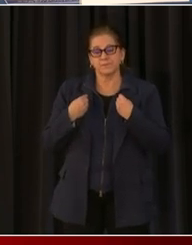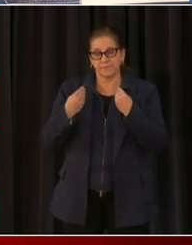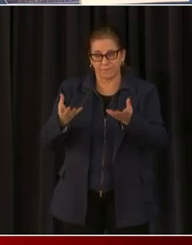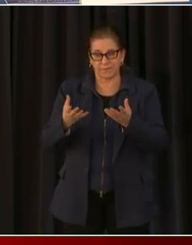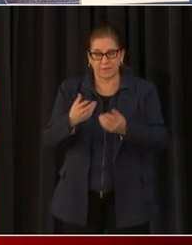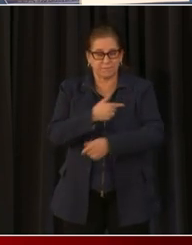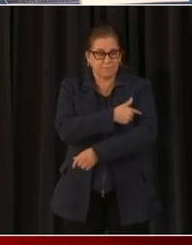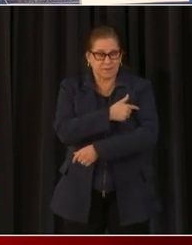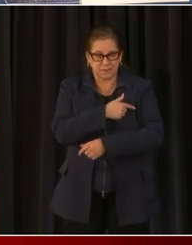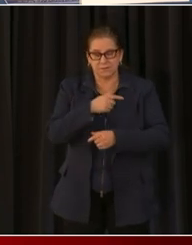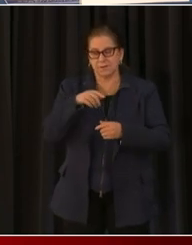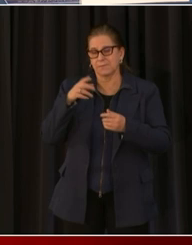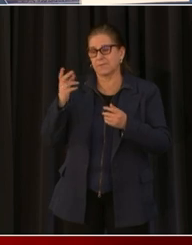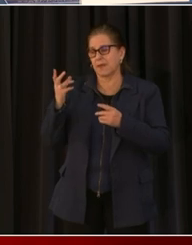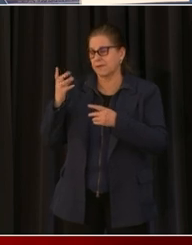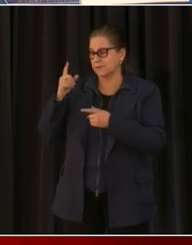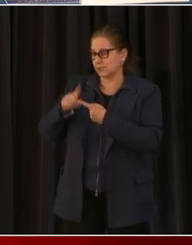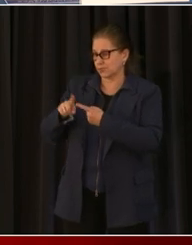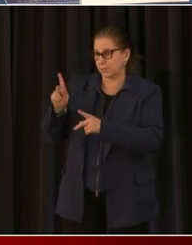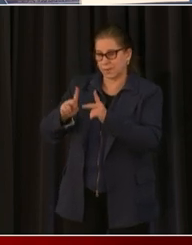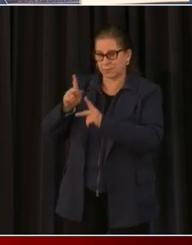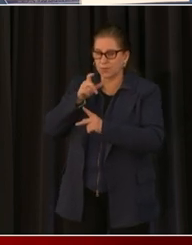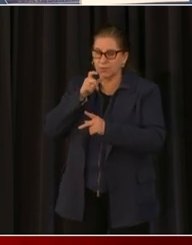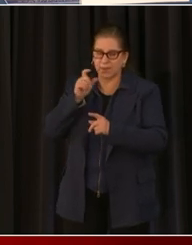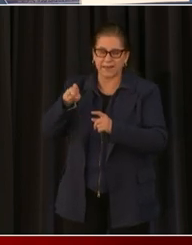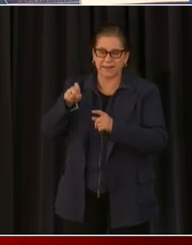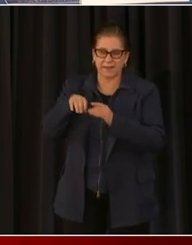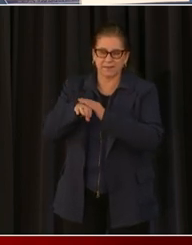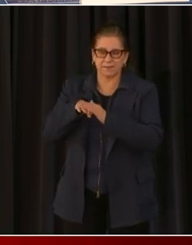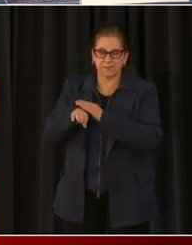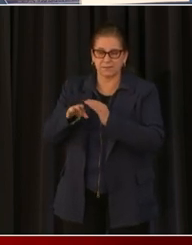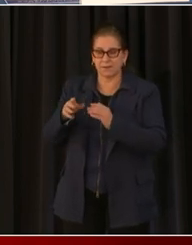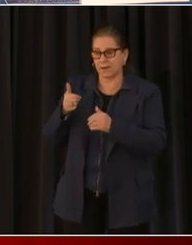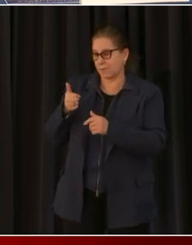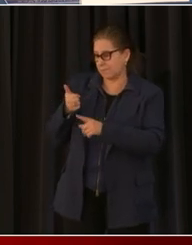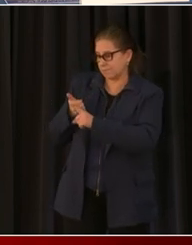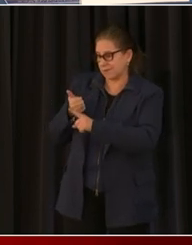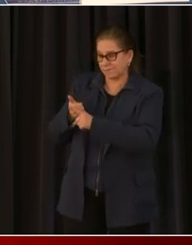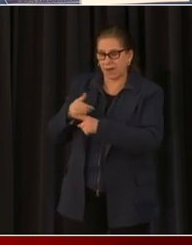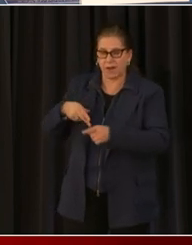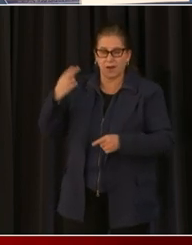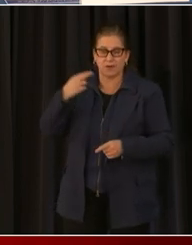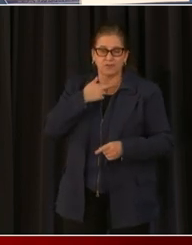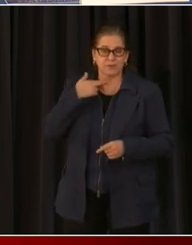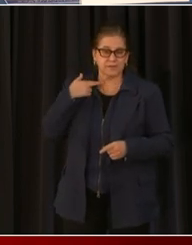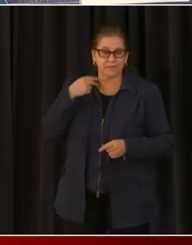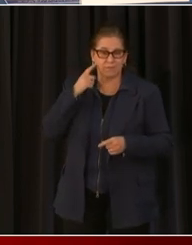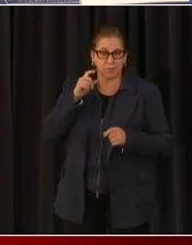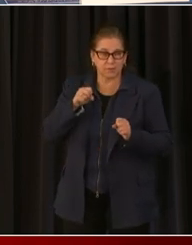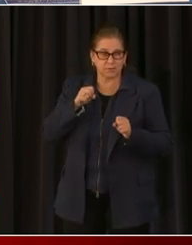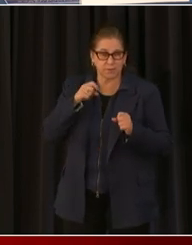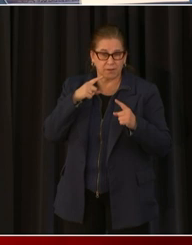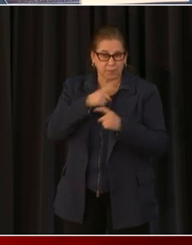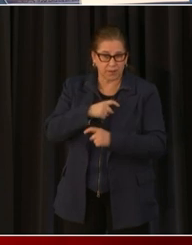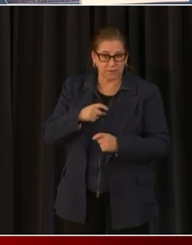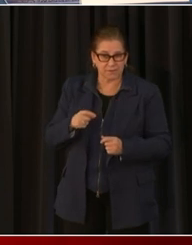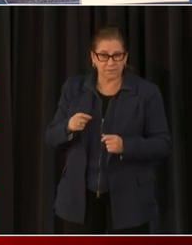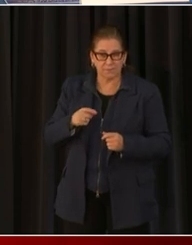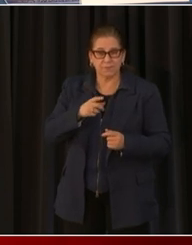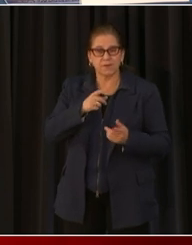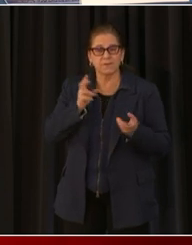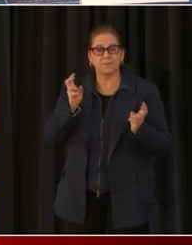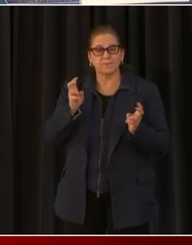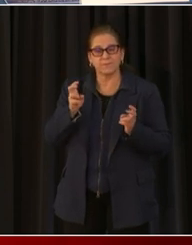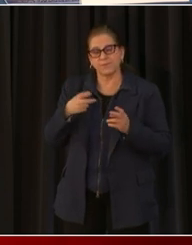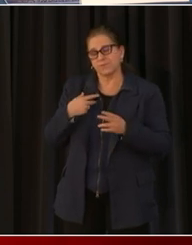of disease in the district, as well as those who would be at higher risk for complications. As such, the qualifying medical